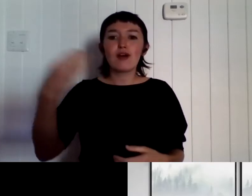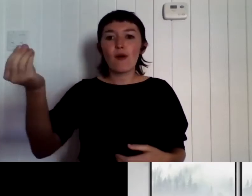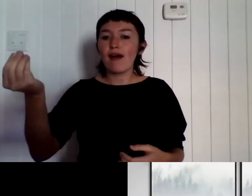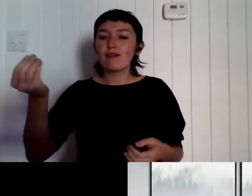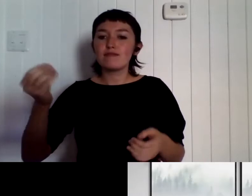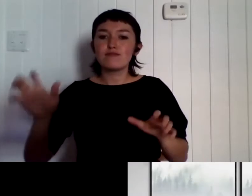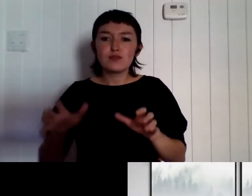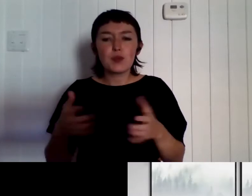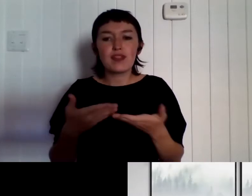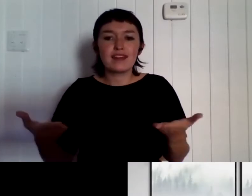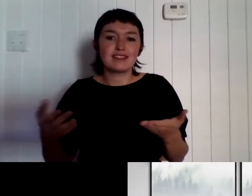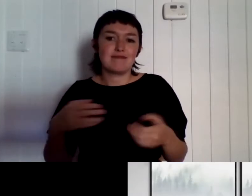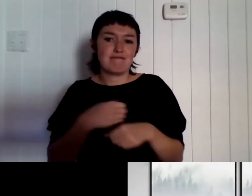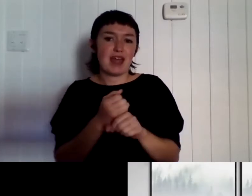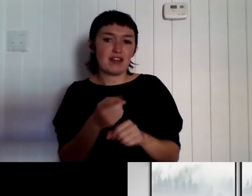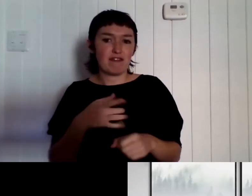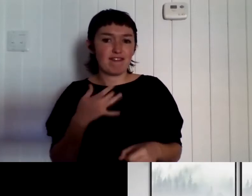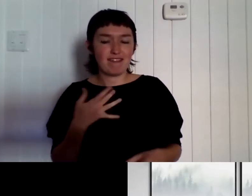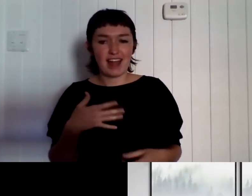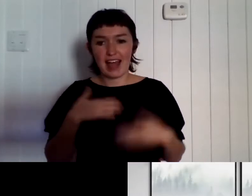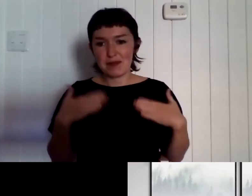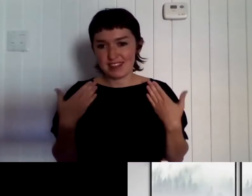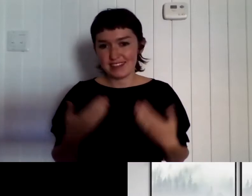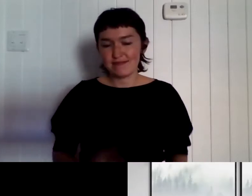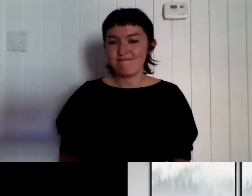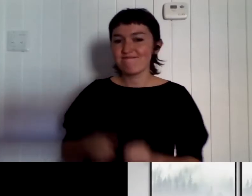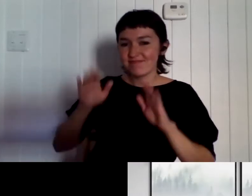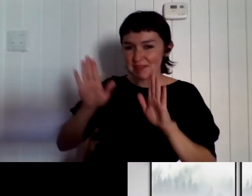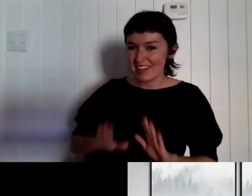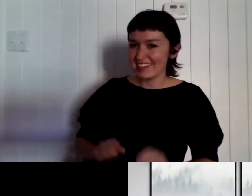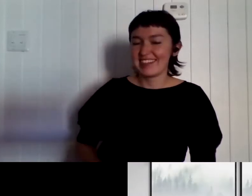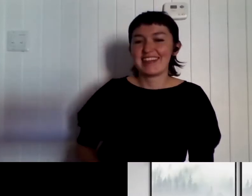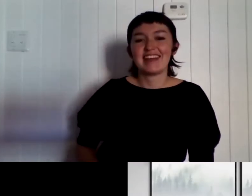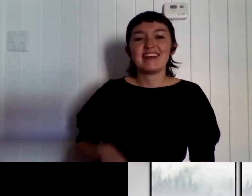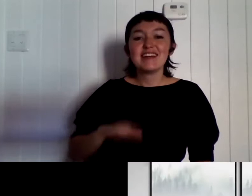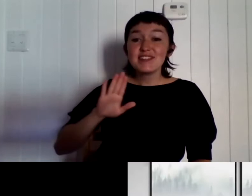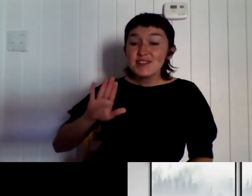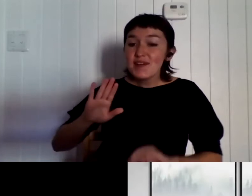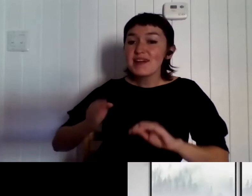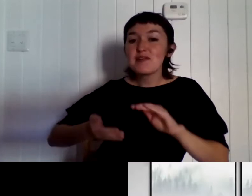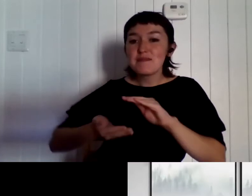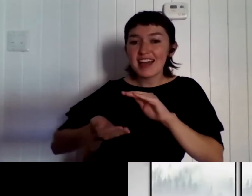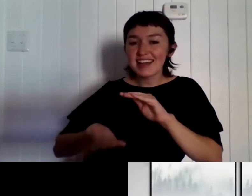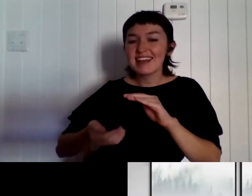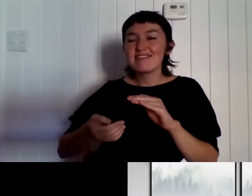outside of your work. Amazing. And I'm also going to say that your baking brings me joy because your cakes are so